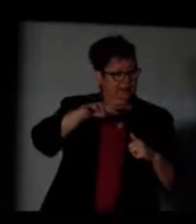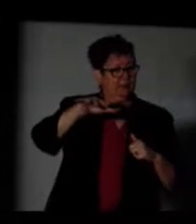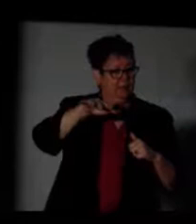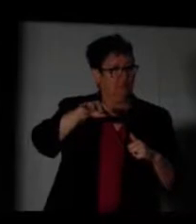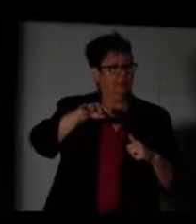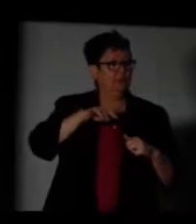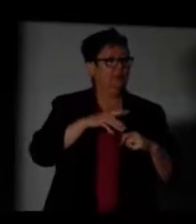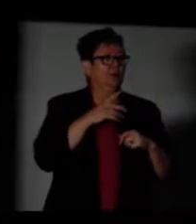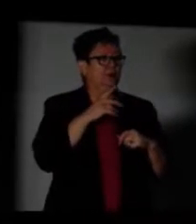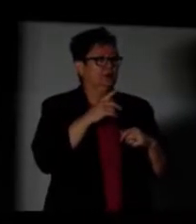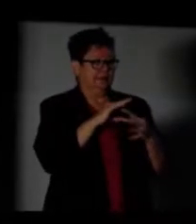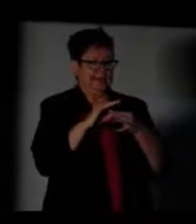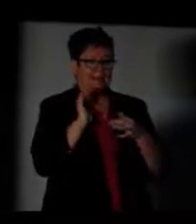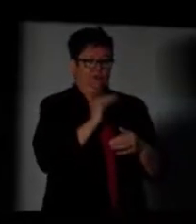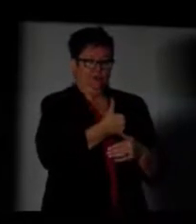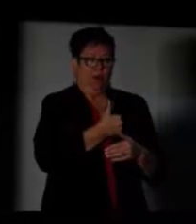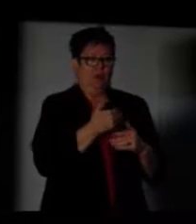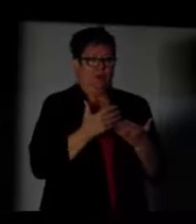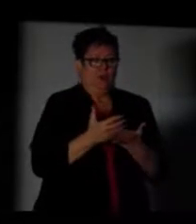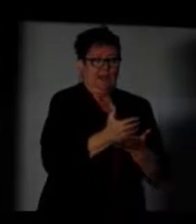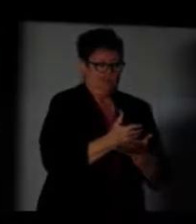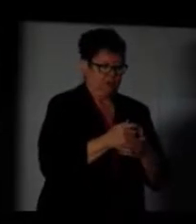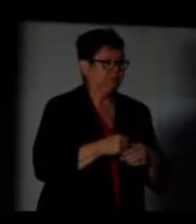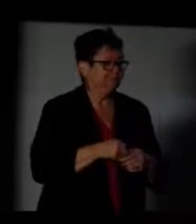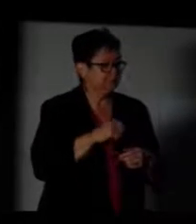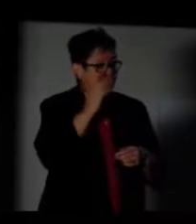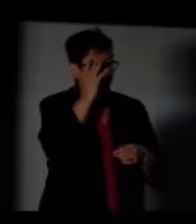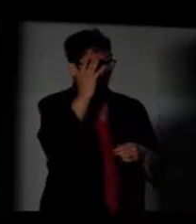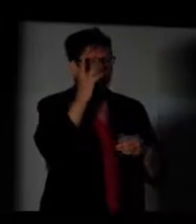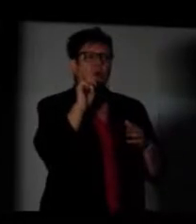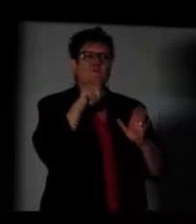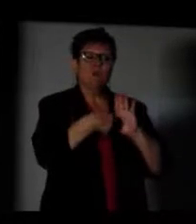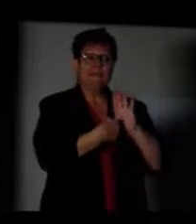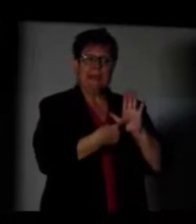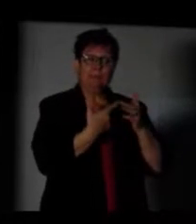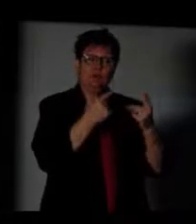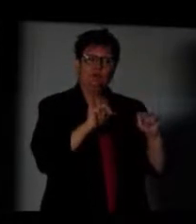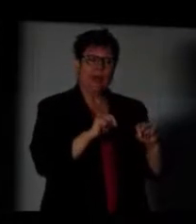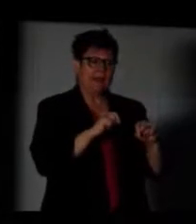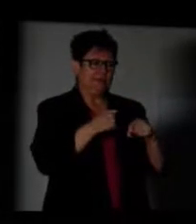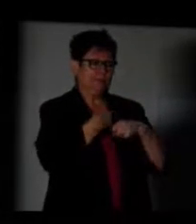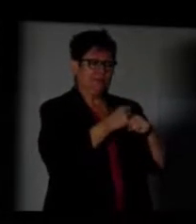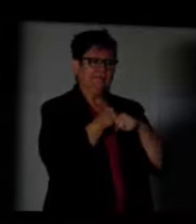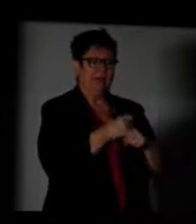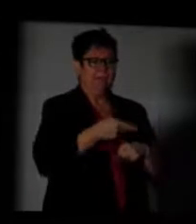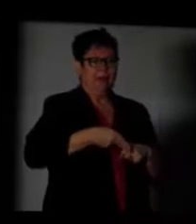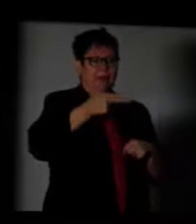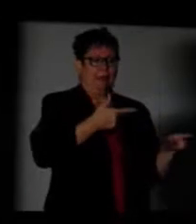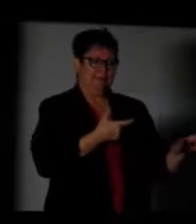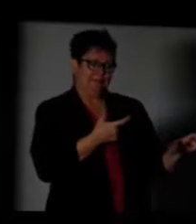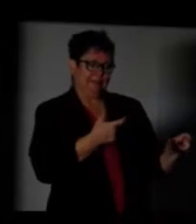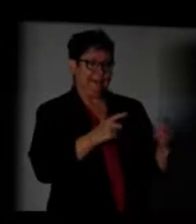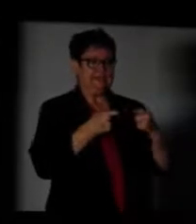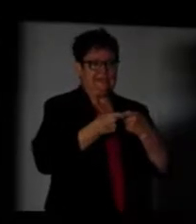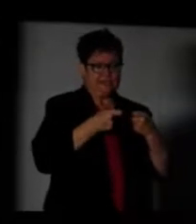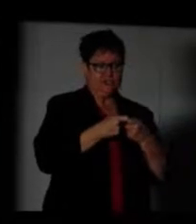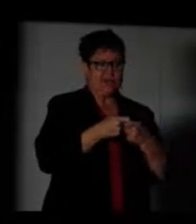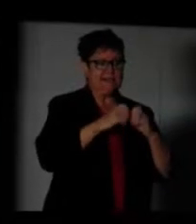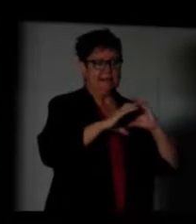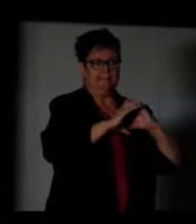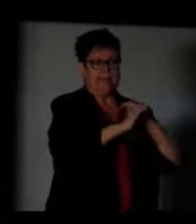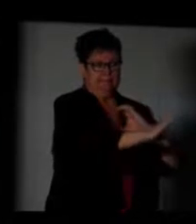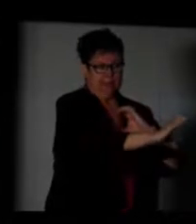our types of collection. So for example, we tried to develop high-speed digitization pipelines for physically